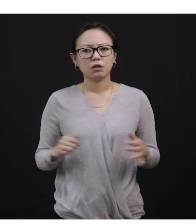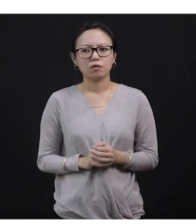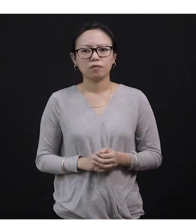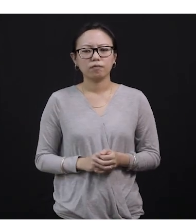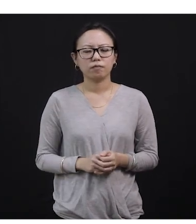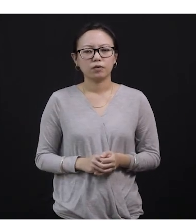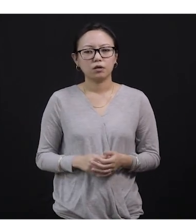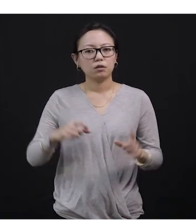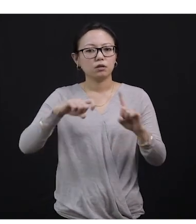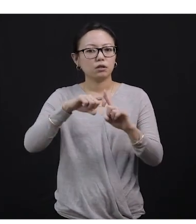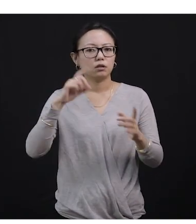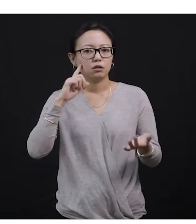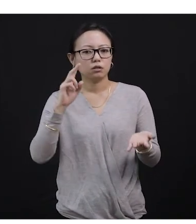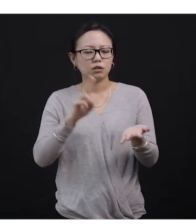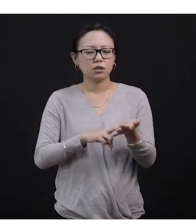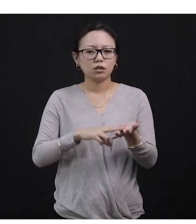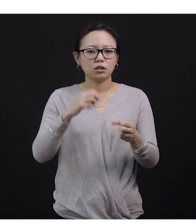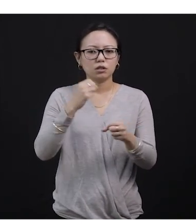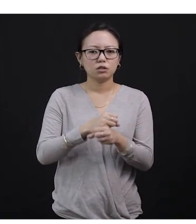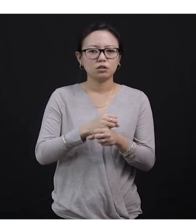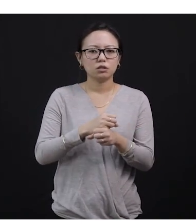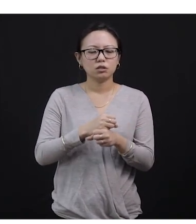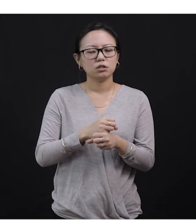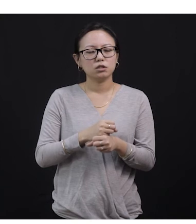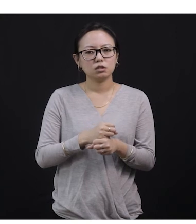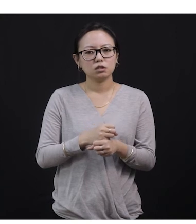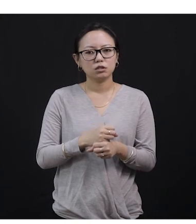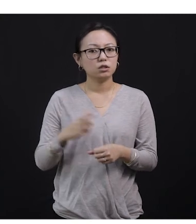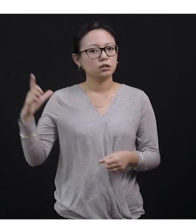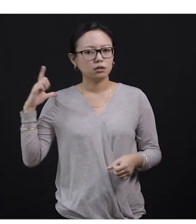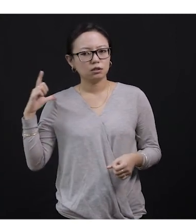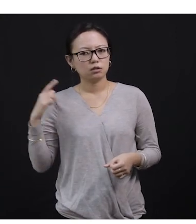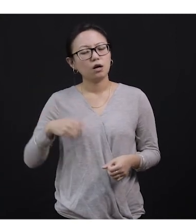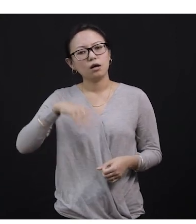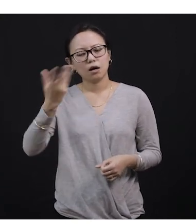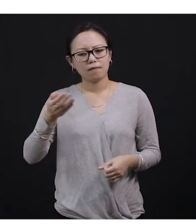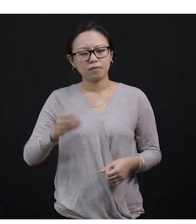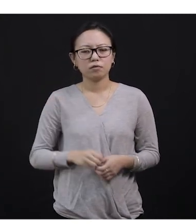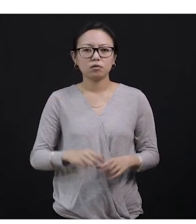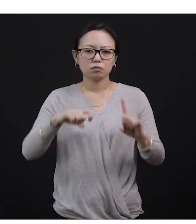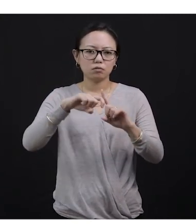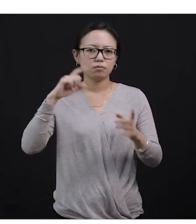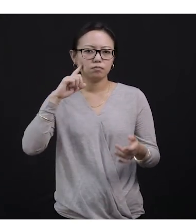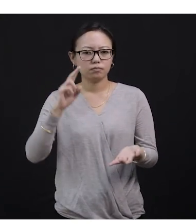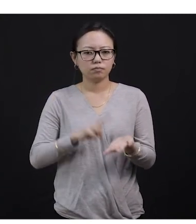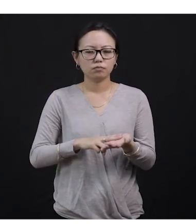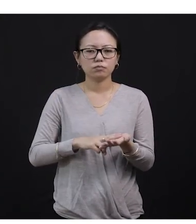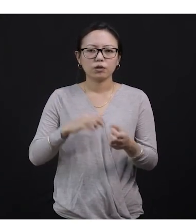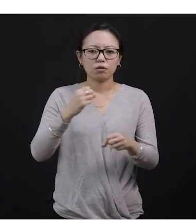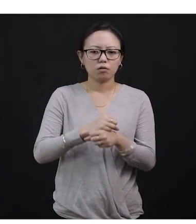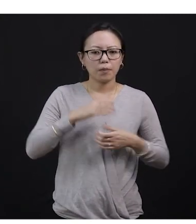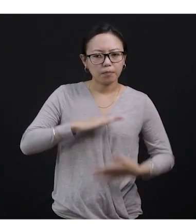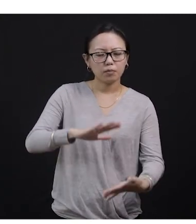becomes the next ruler, and so on. Then talking about republic, the heads was elected by the people,